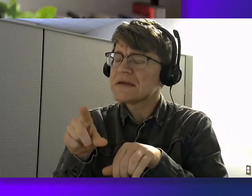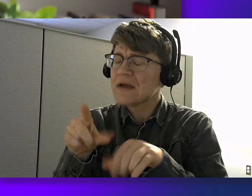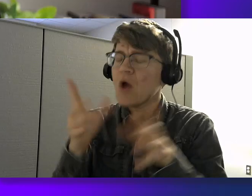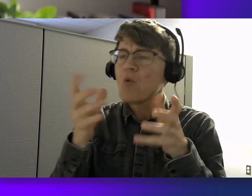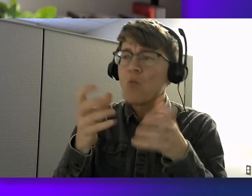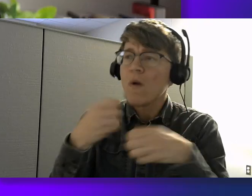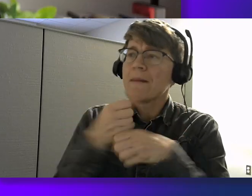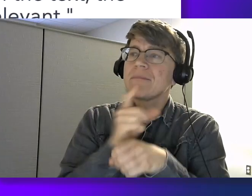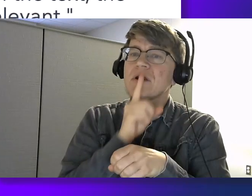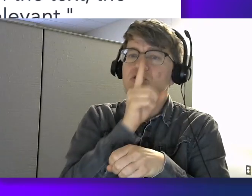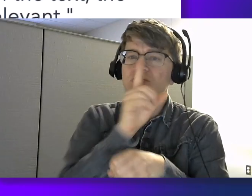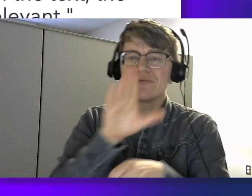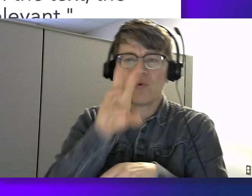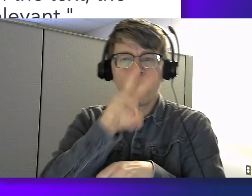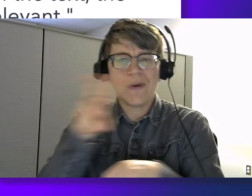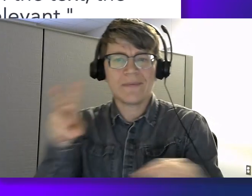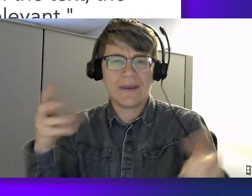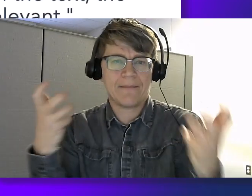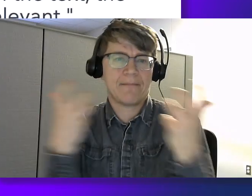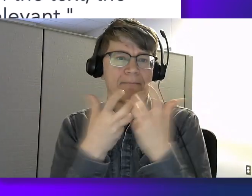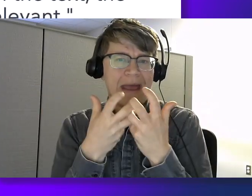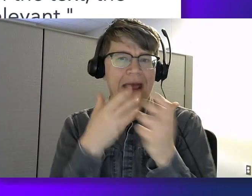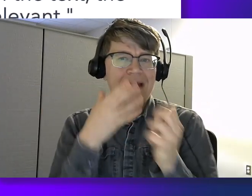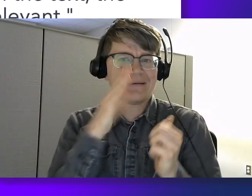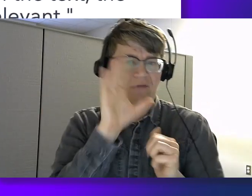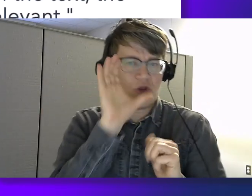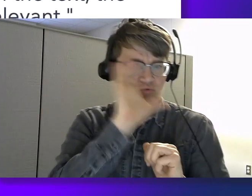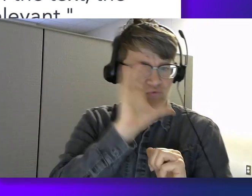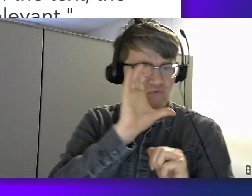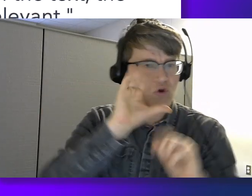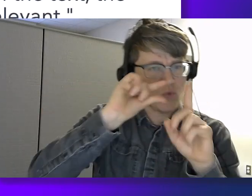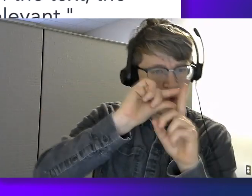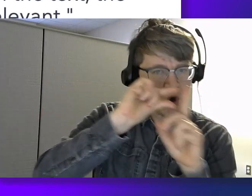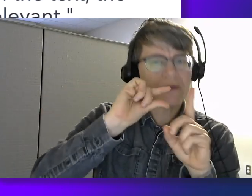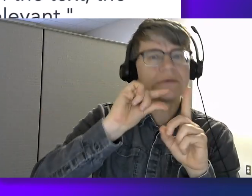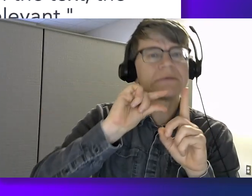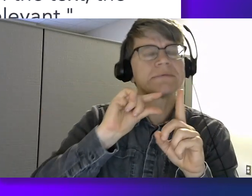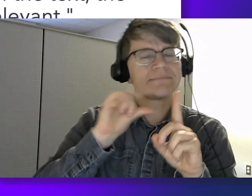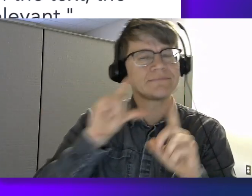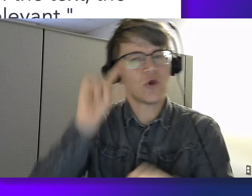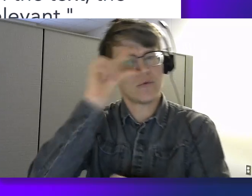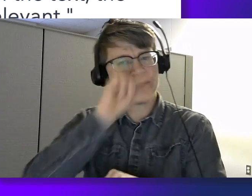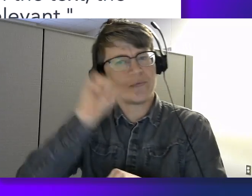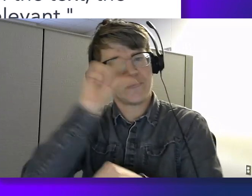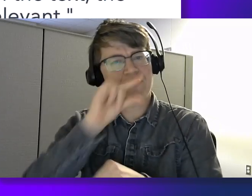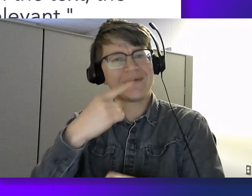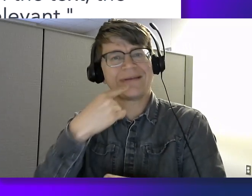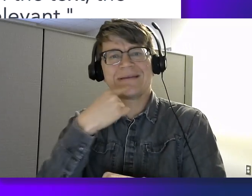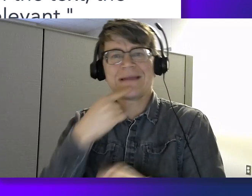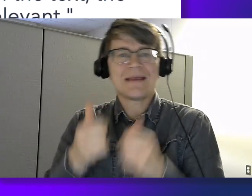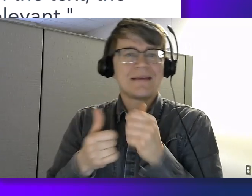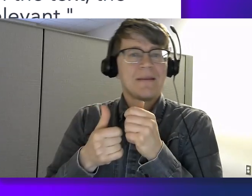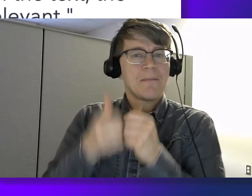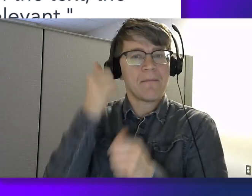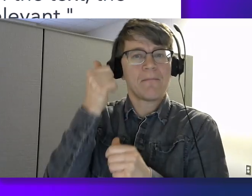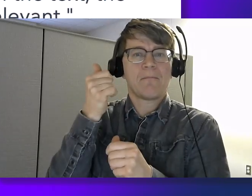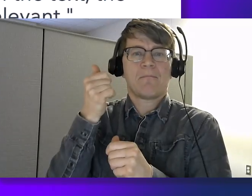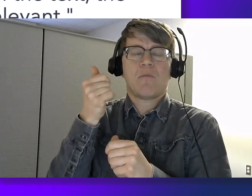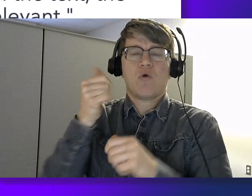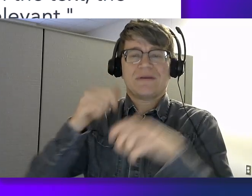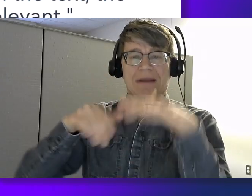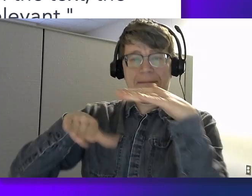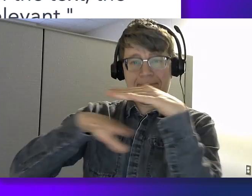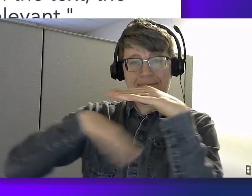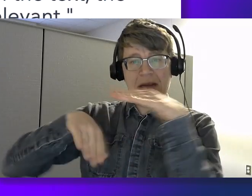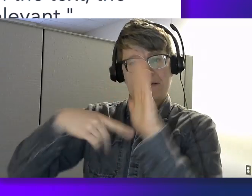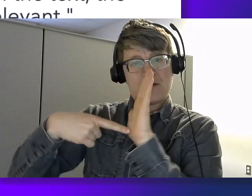user intent. Google's How Search Works report states, the most basic signal that information is relevant is when a